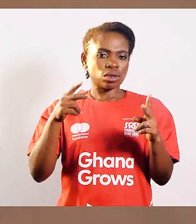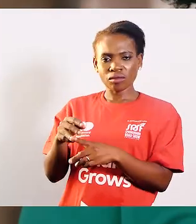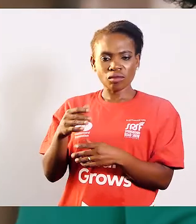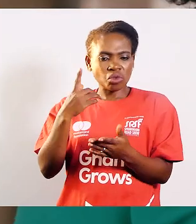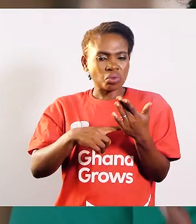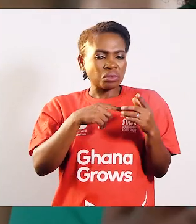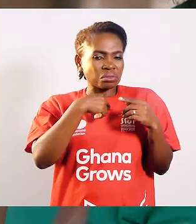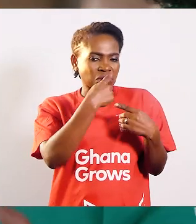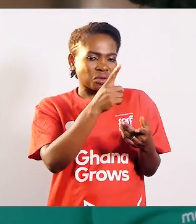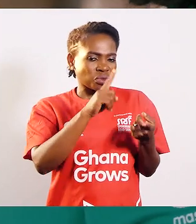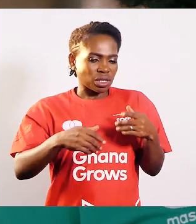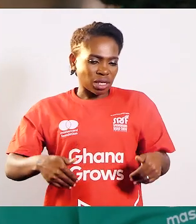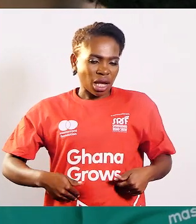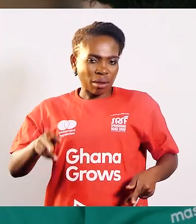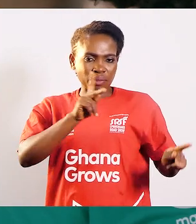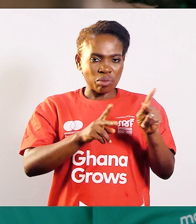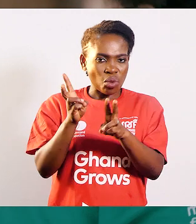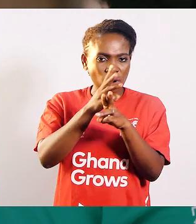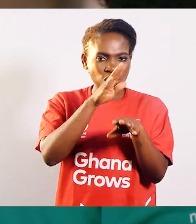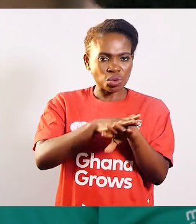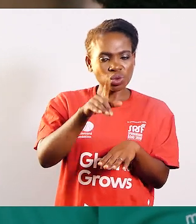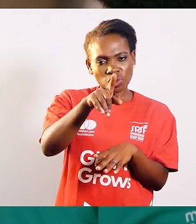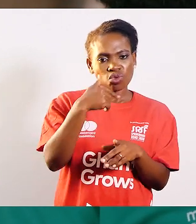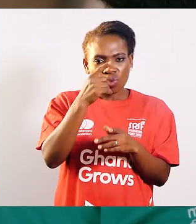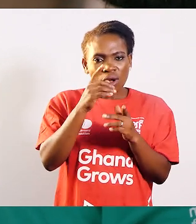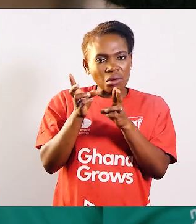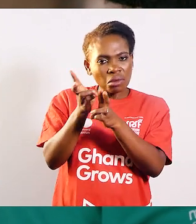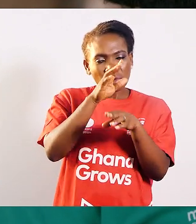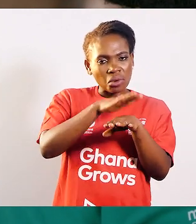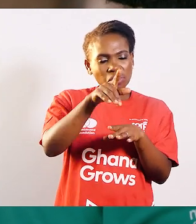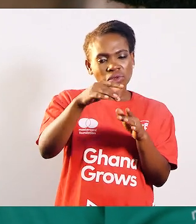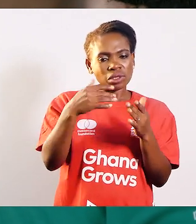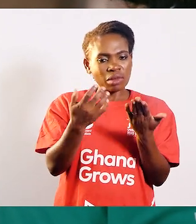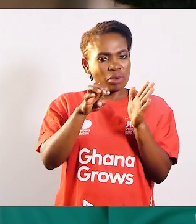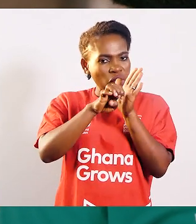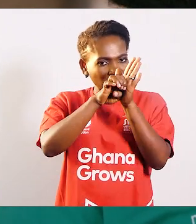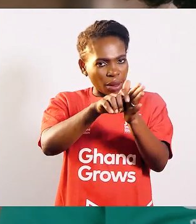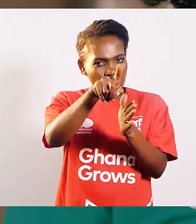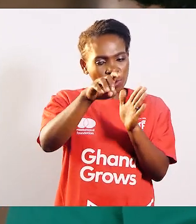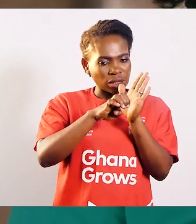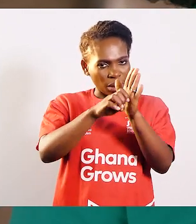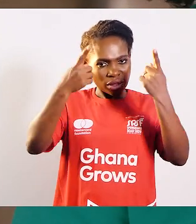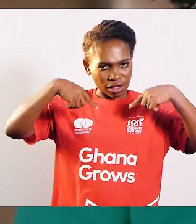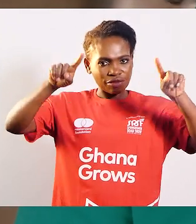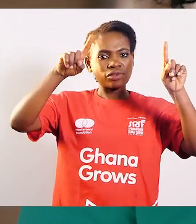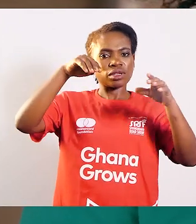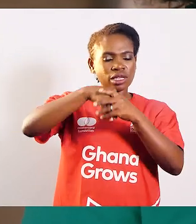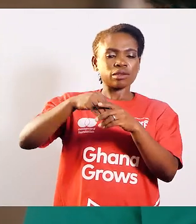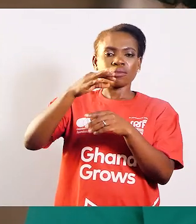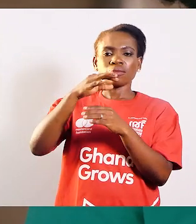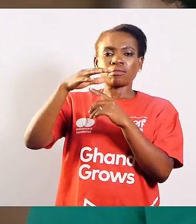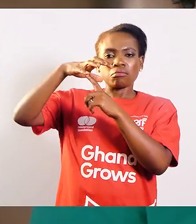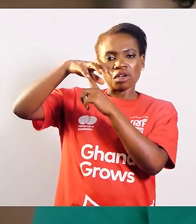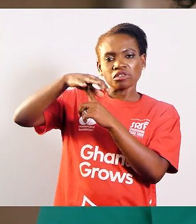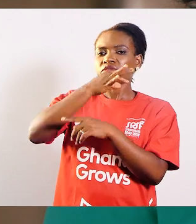develop. What would you say to young people, who are watching you and who are looking at your example. I mean, you're a